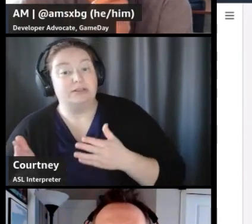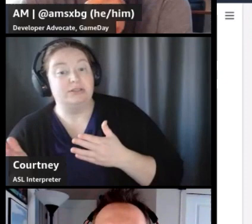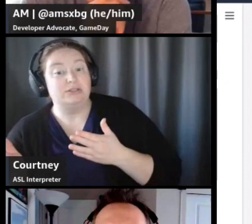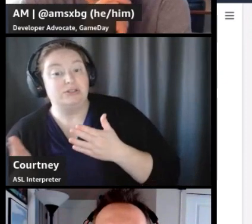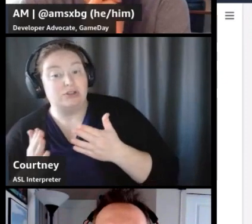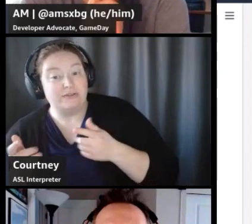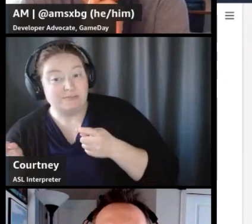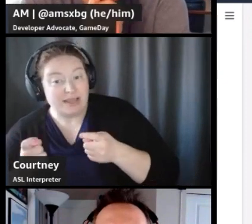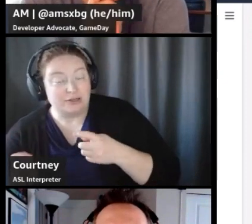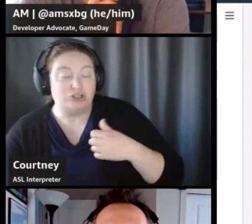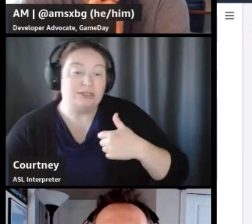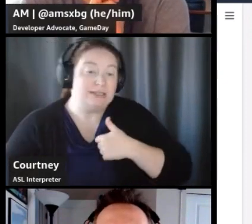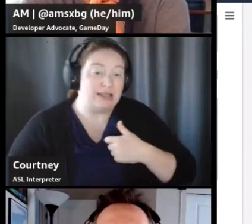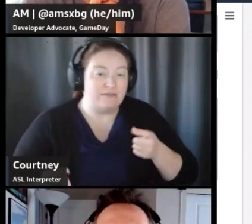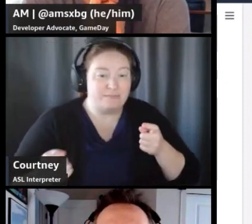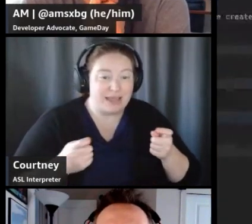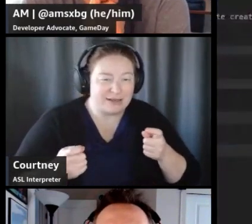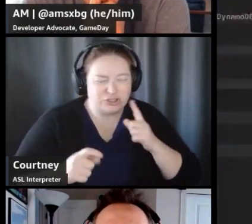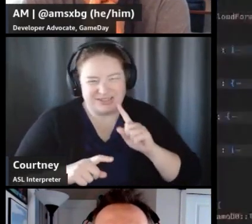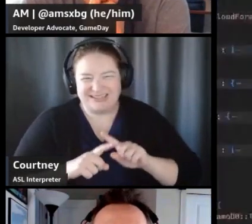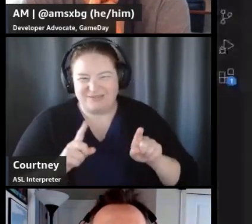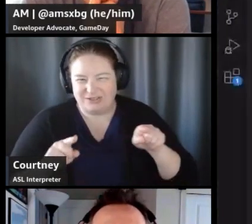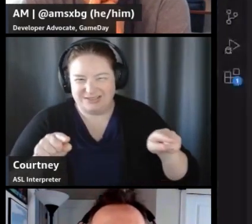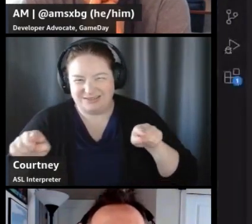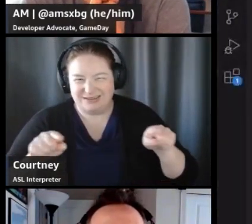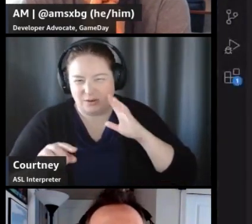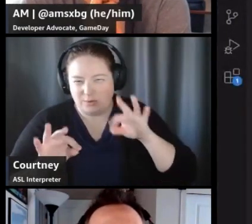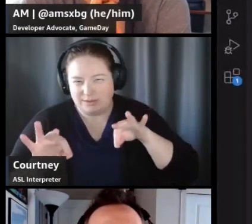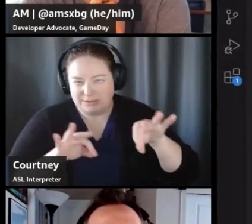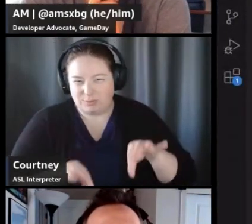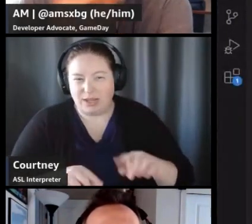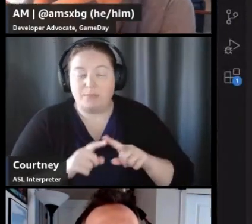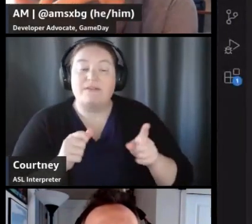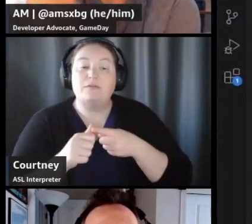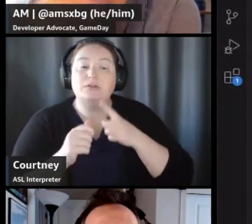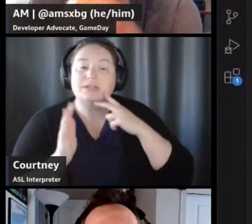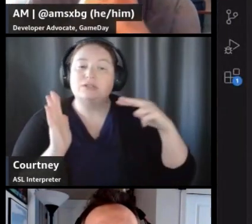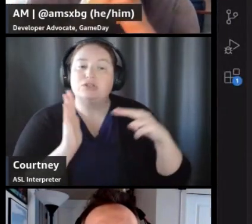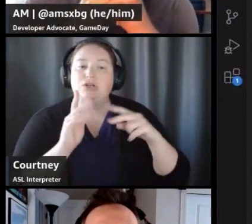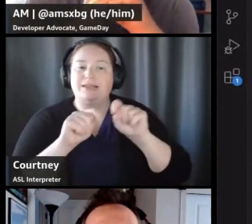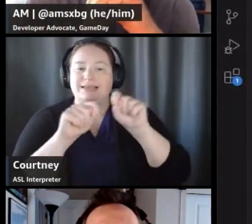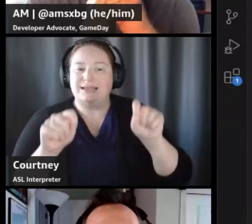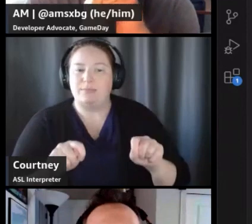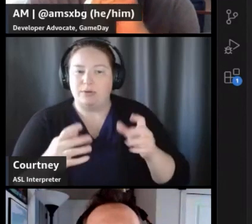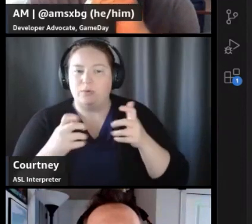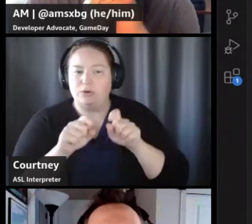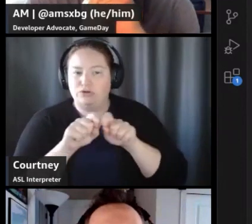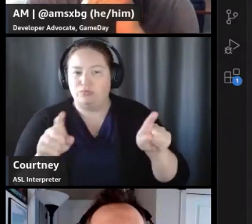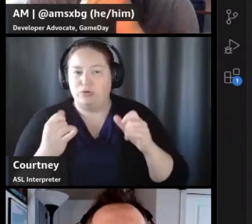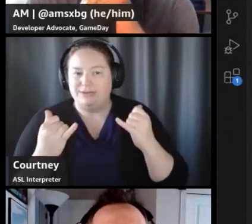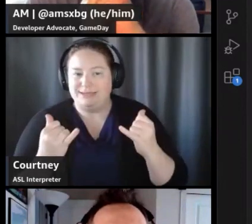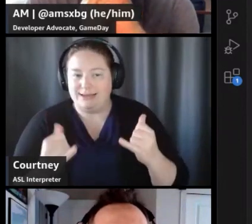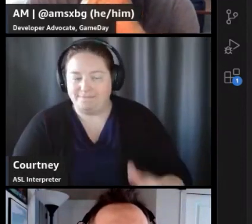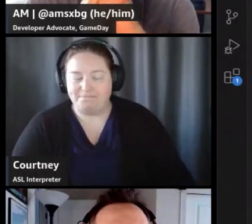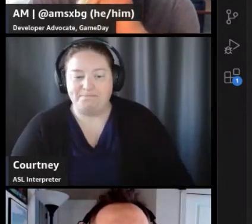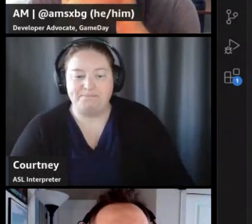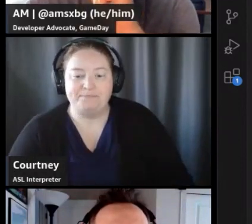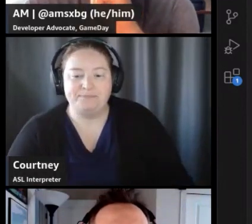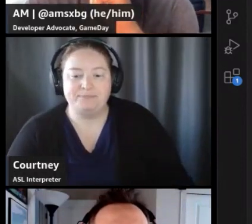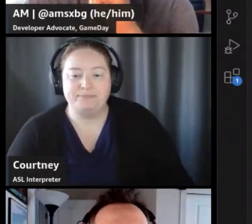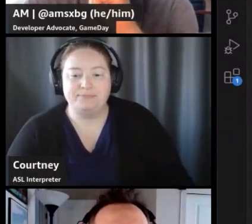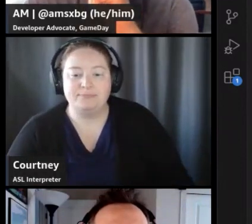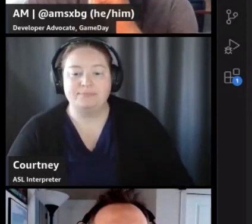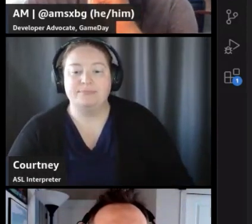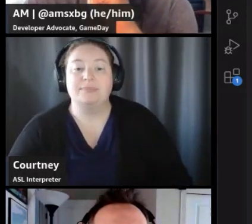that. But before I do that, let us just look at the template that we are planning to deploy today. So on the other screen,